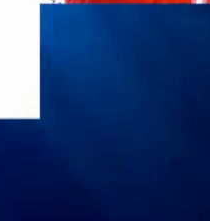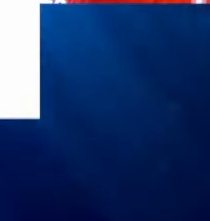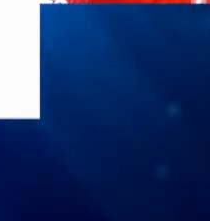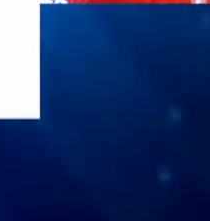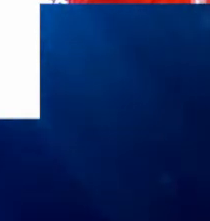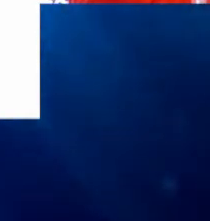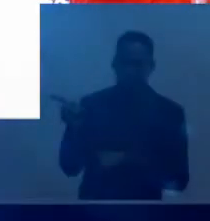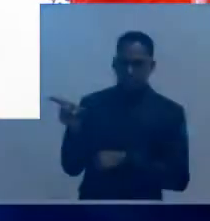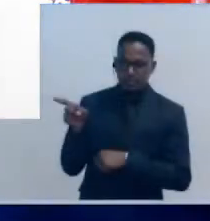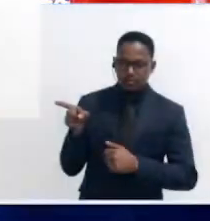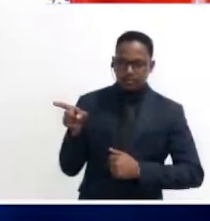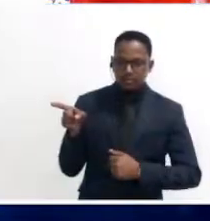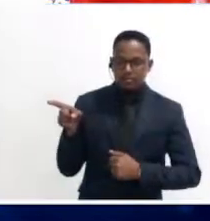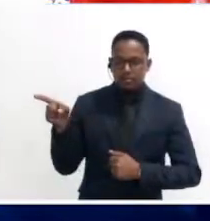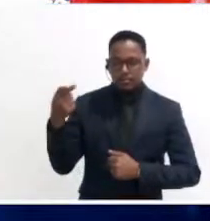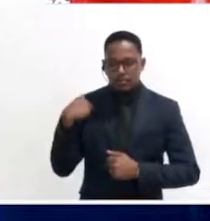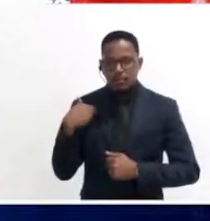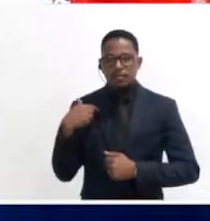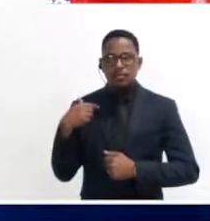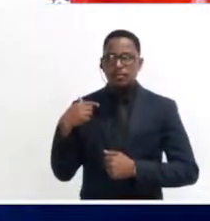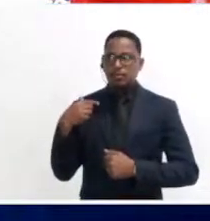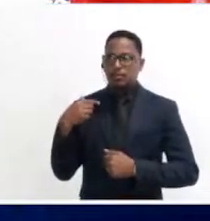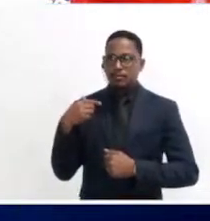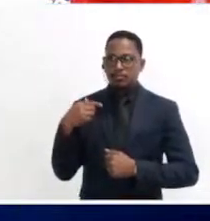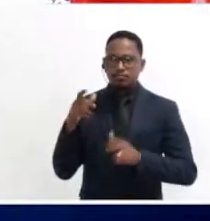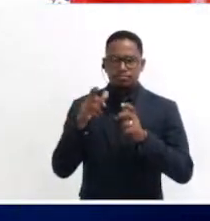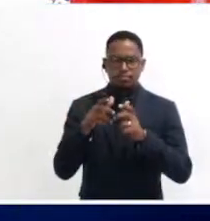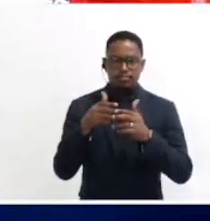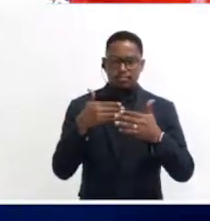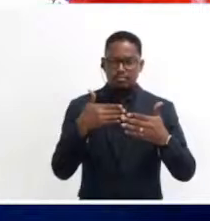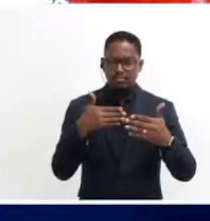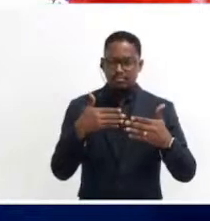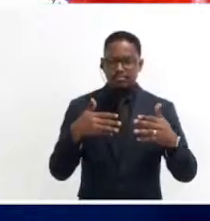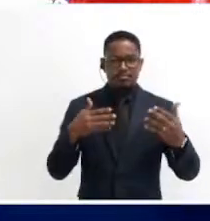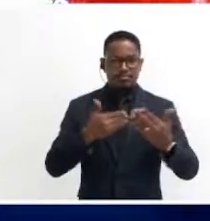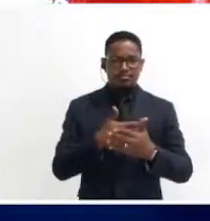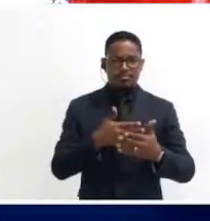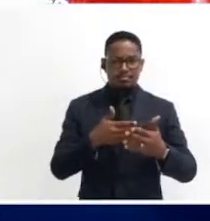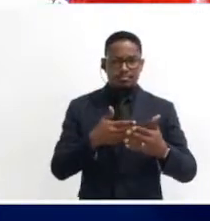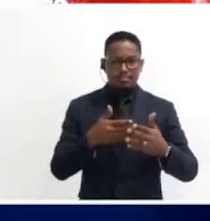rooms filled with these wire bonders, one after the other.